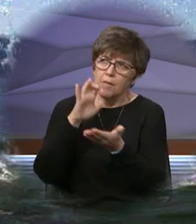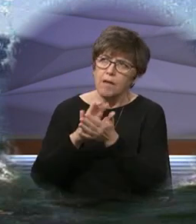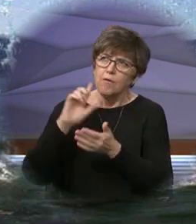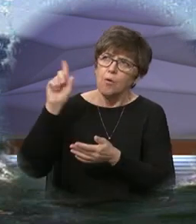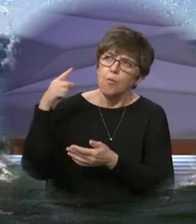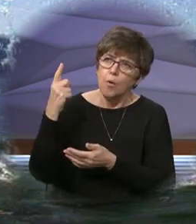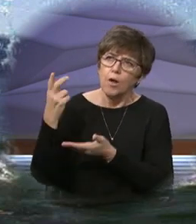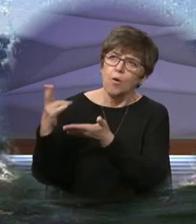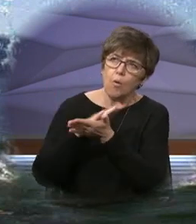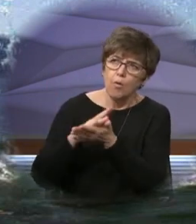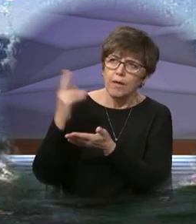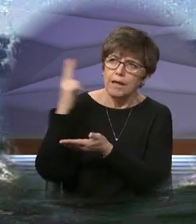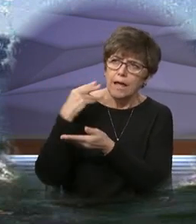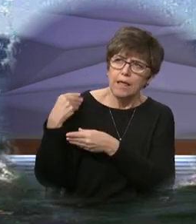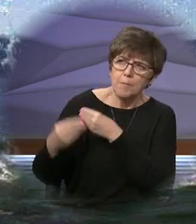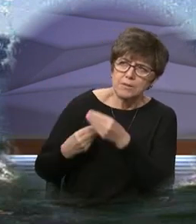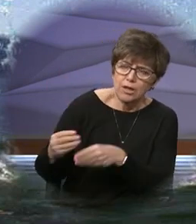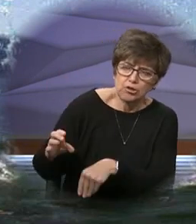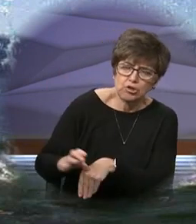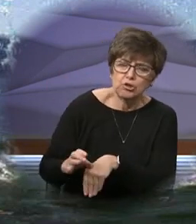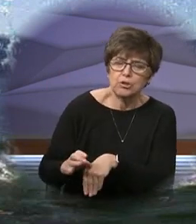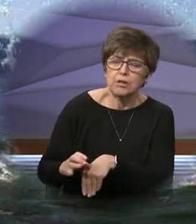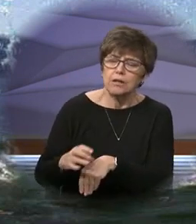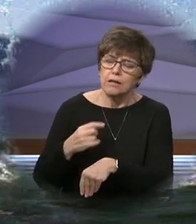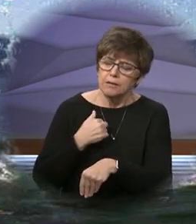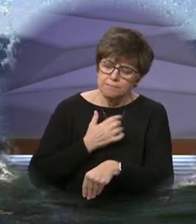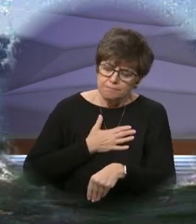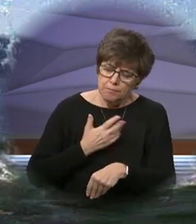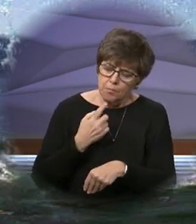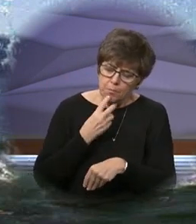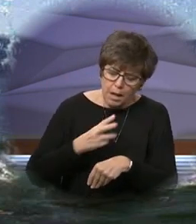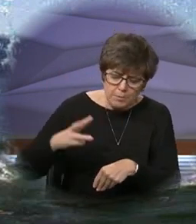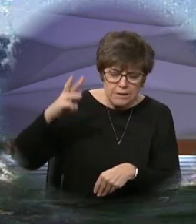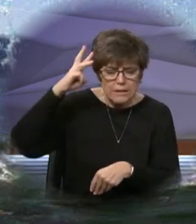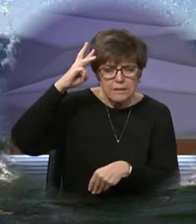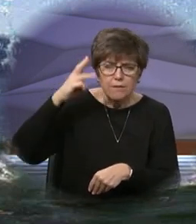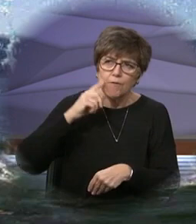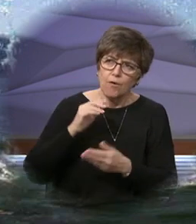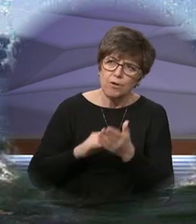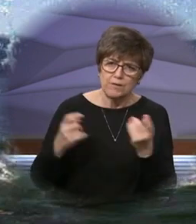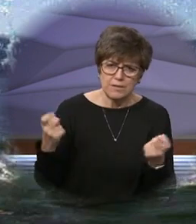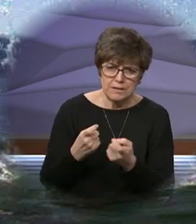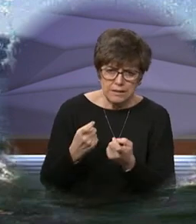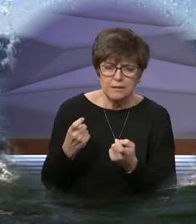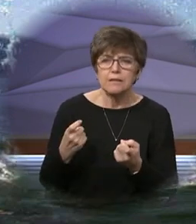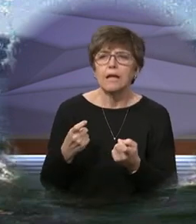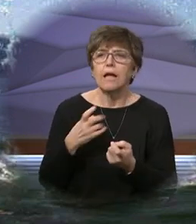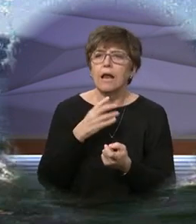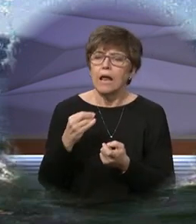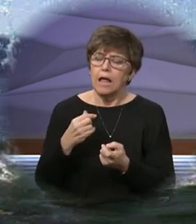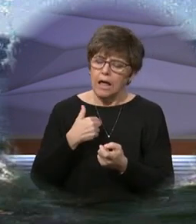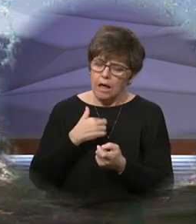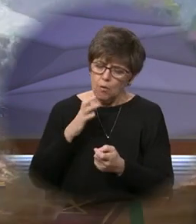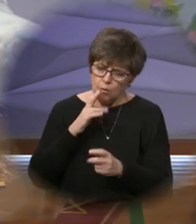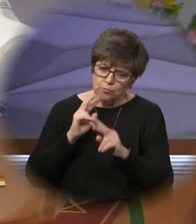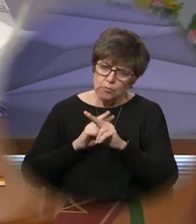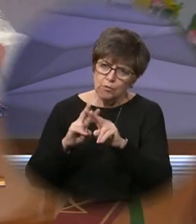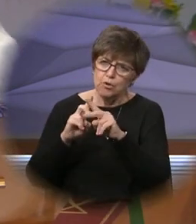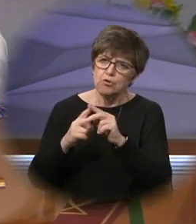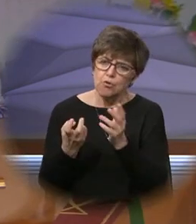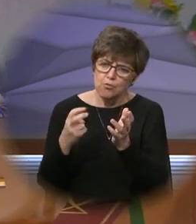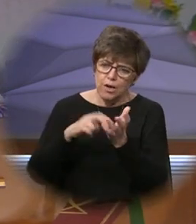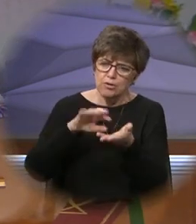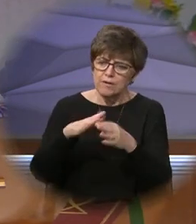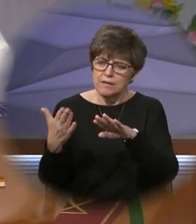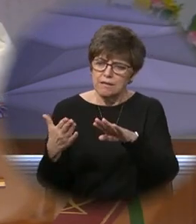in one holy, Catholic, and apostolic Church. I confess one baptism for the forgiveness of sins, and I look forward to the